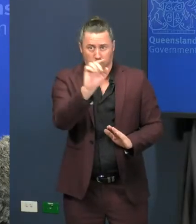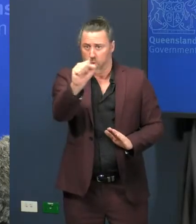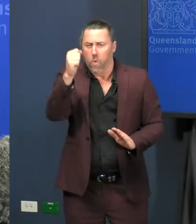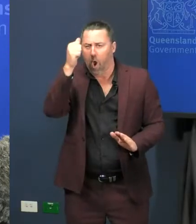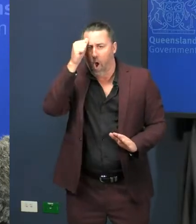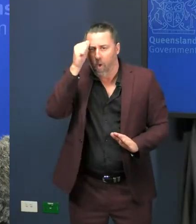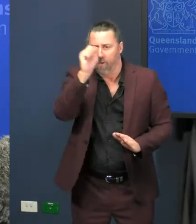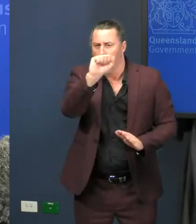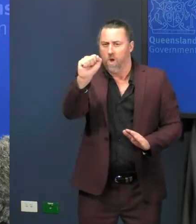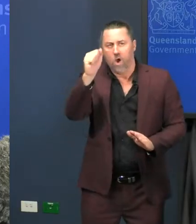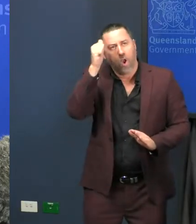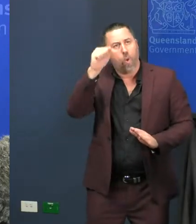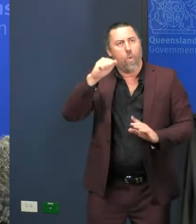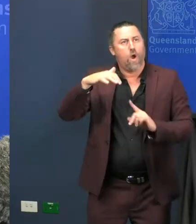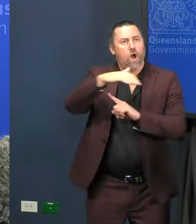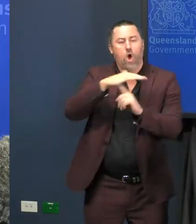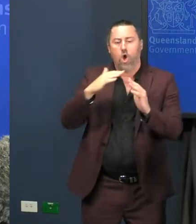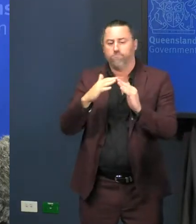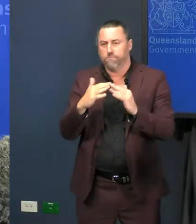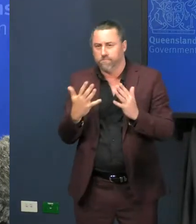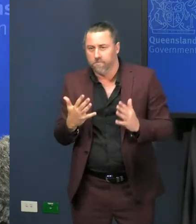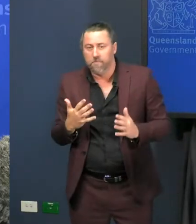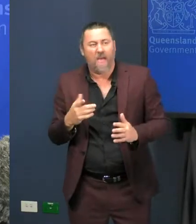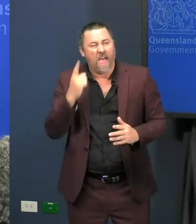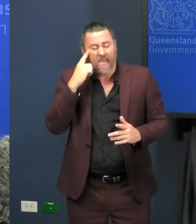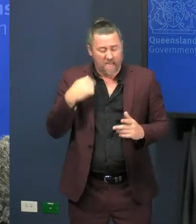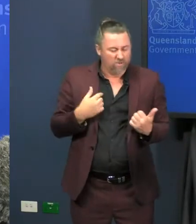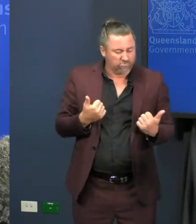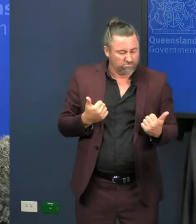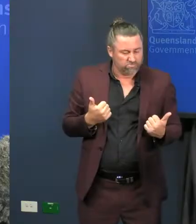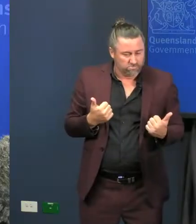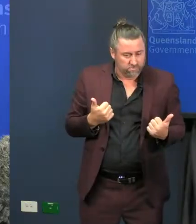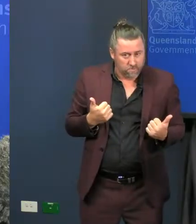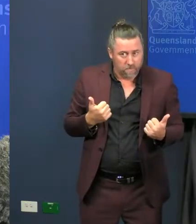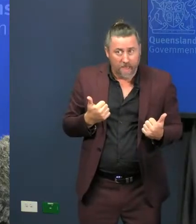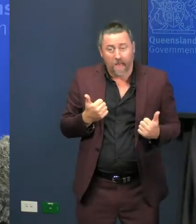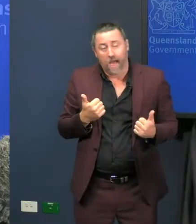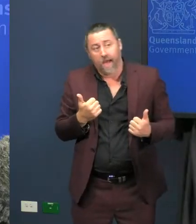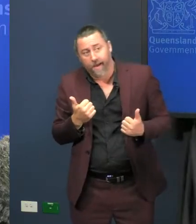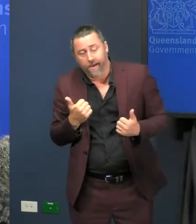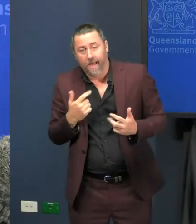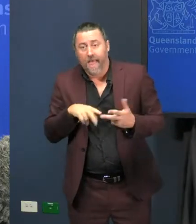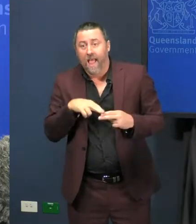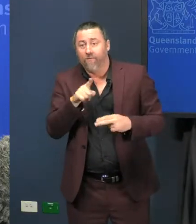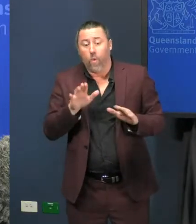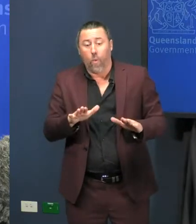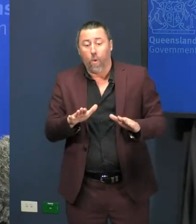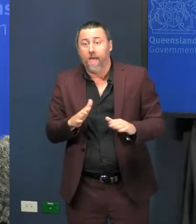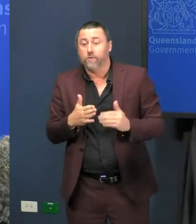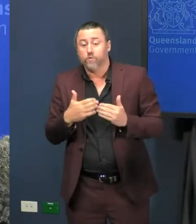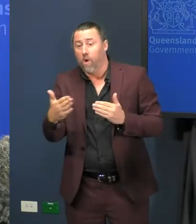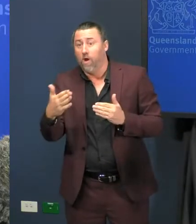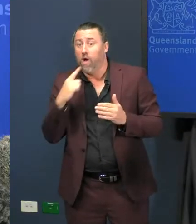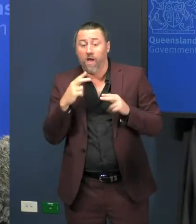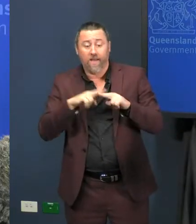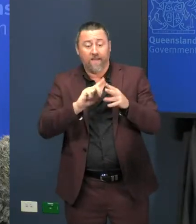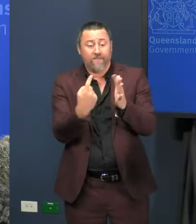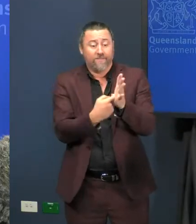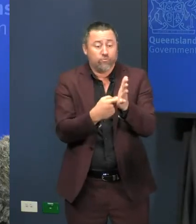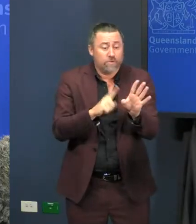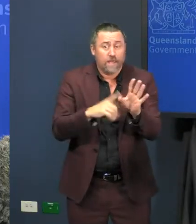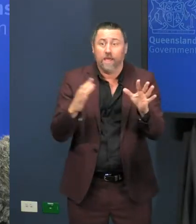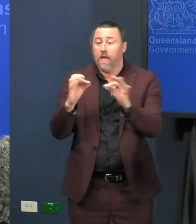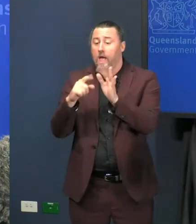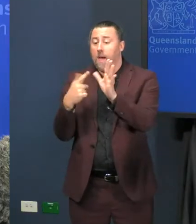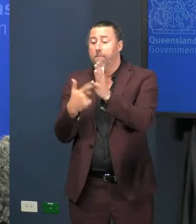will come a point where that option is removed for the individual and services, for example, won't be there. So we're just asking